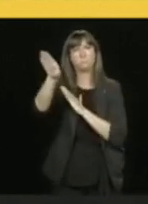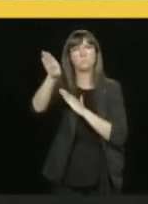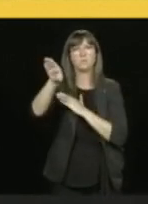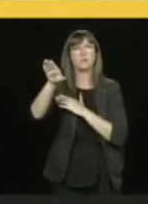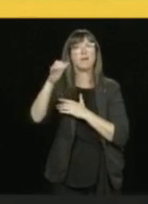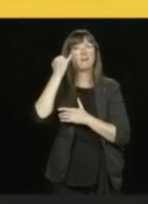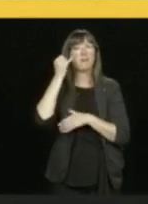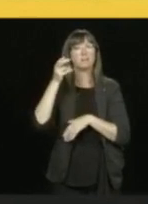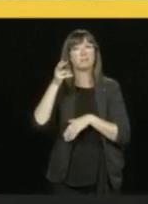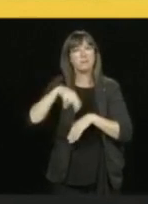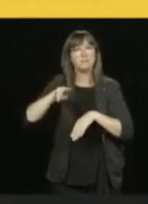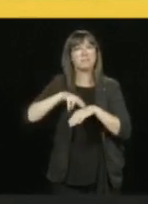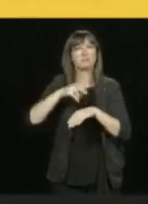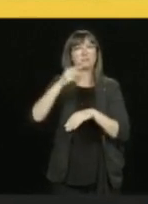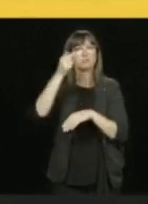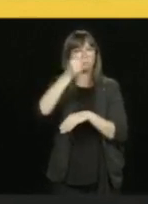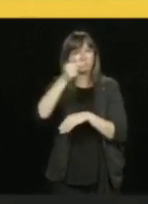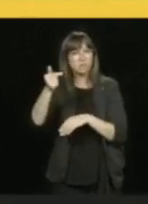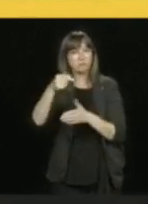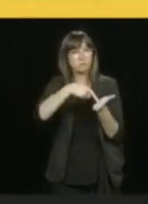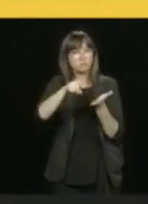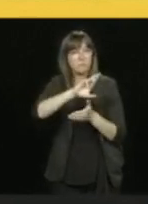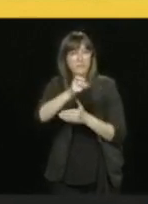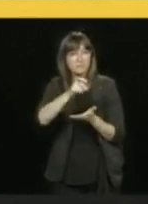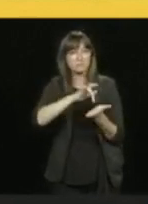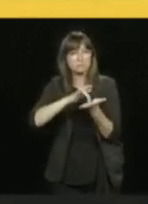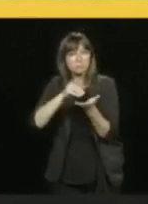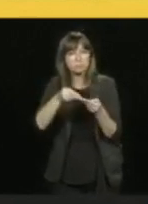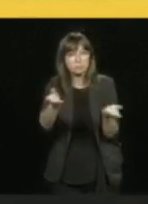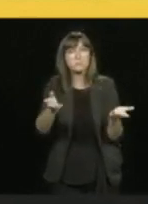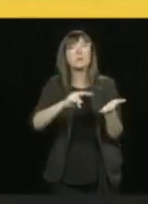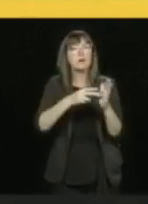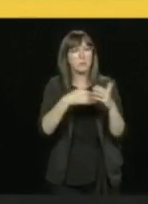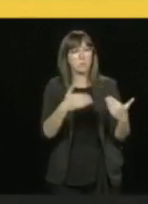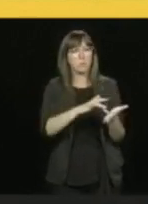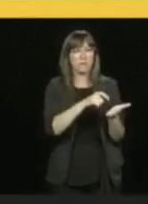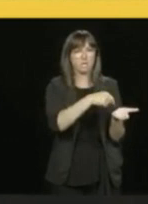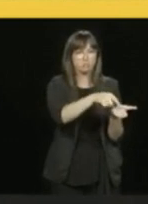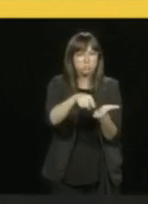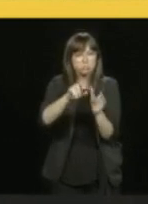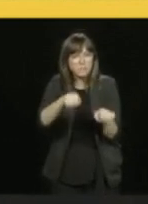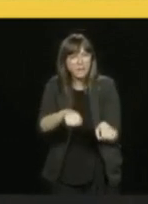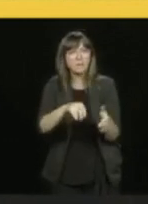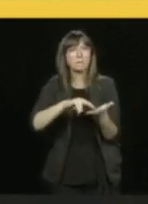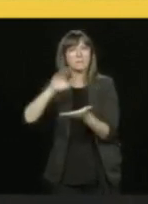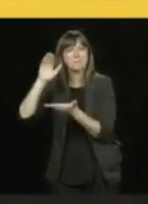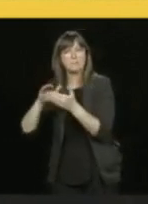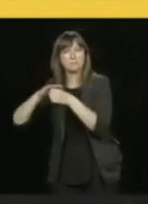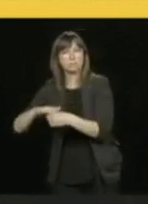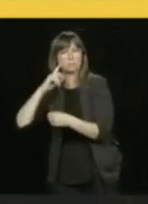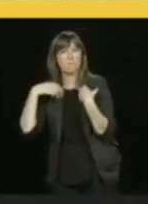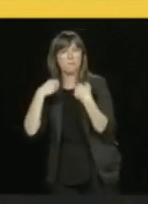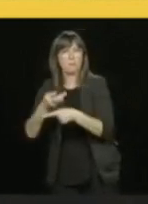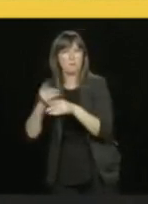national universal pharmacare, we'll get people the medicine they need while alleviating pressure on the healthcare system.